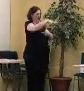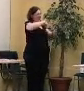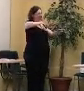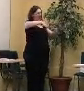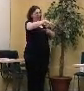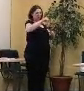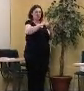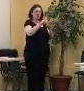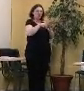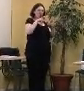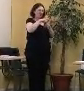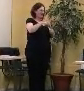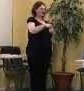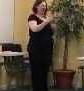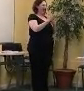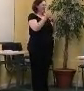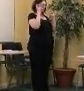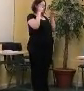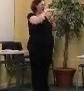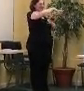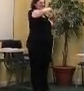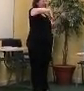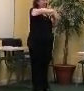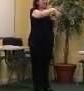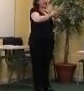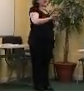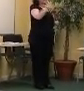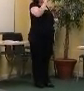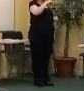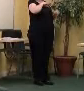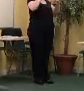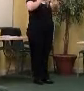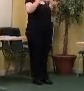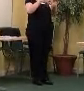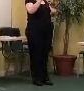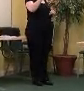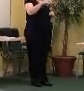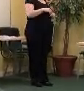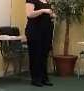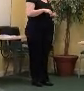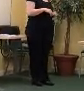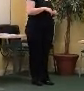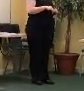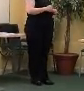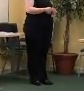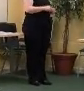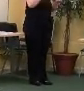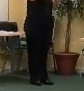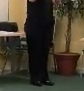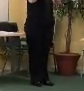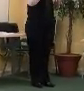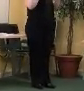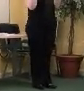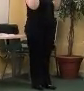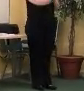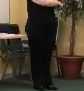And it was getting really embarrassing pulling on air traffic to find out where my dog was gone. But she wouldn't come back. So we had to